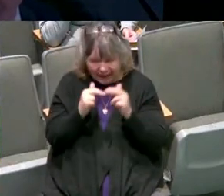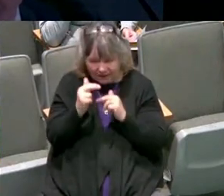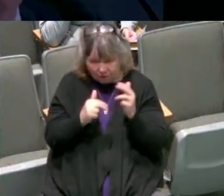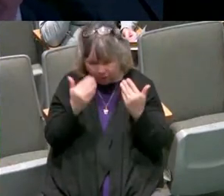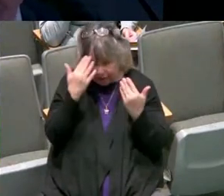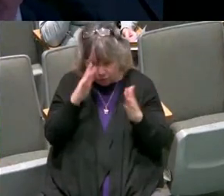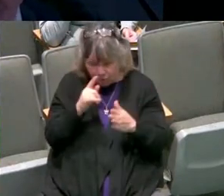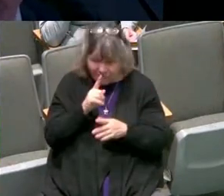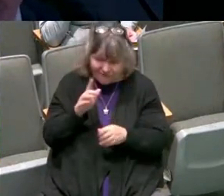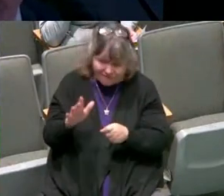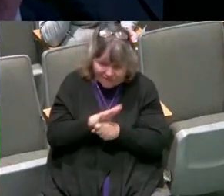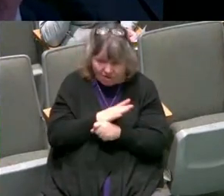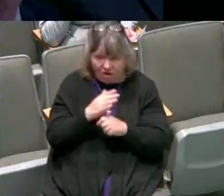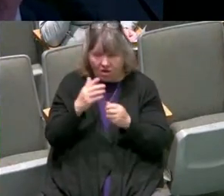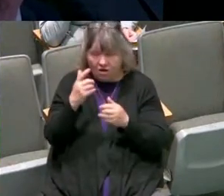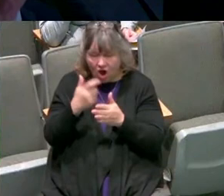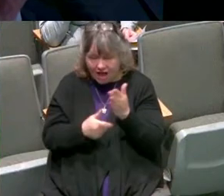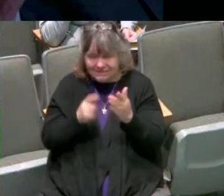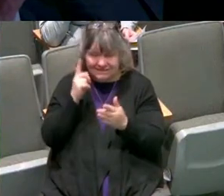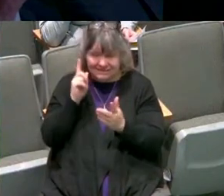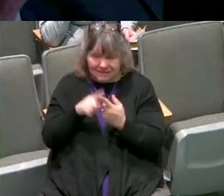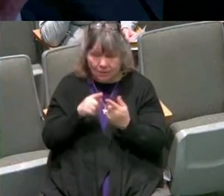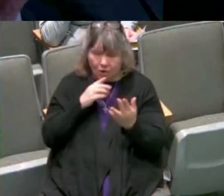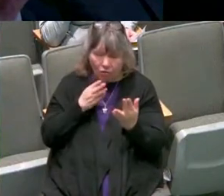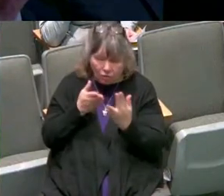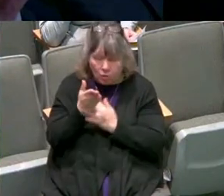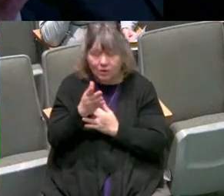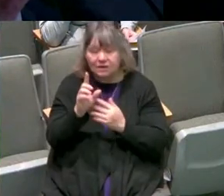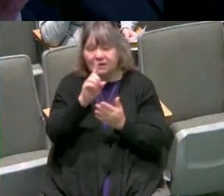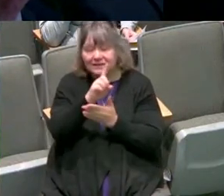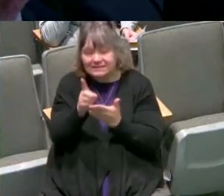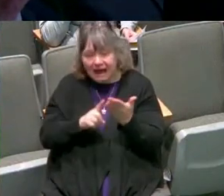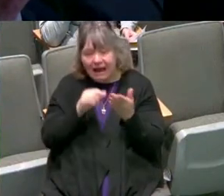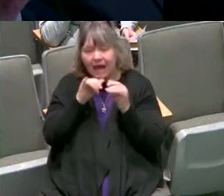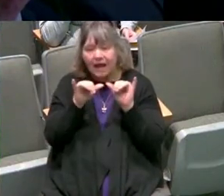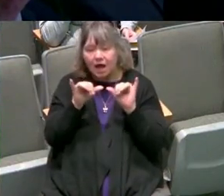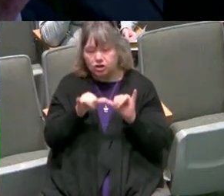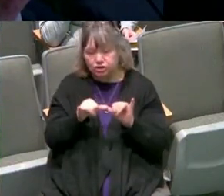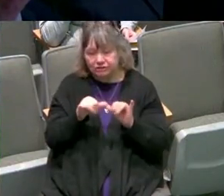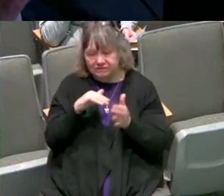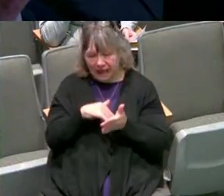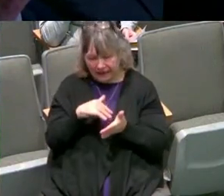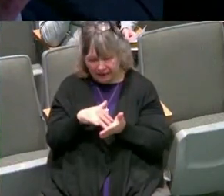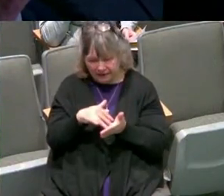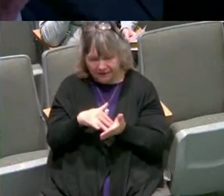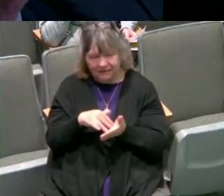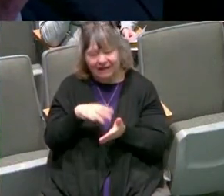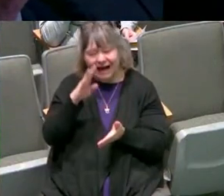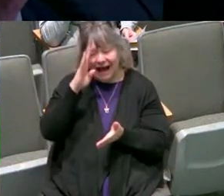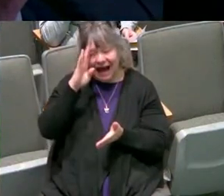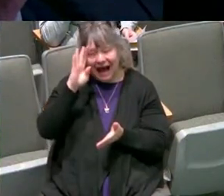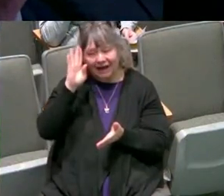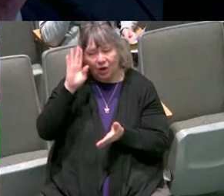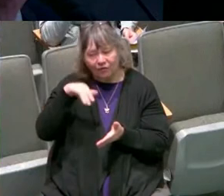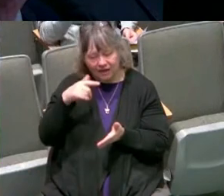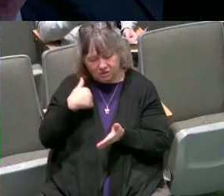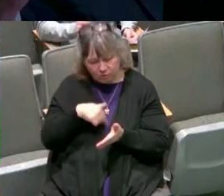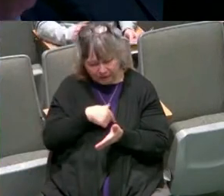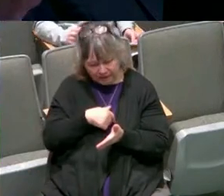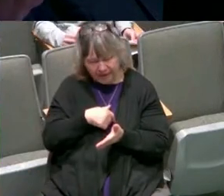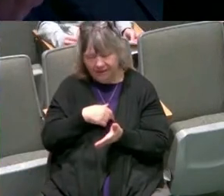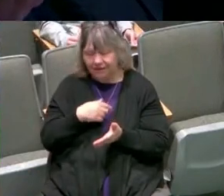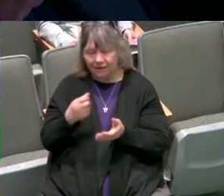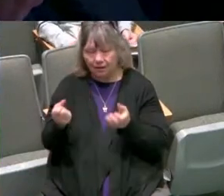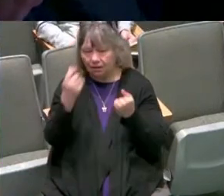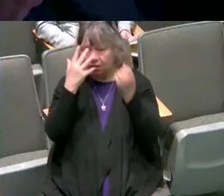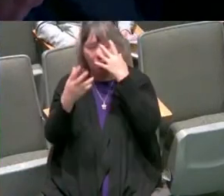won't know the cost until we go through this design and Engineering study and you know I know that as we keep throwing